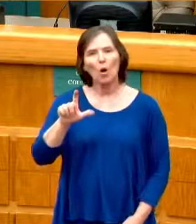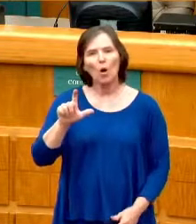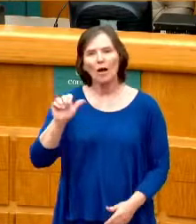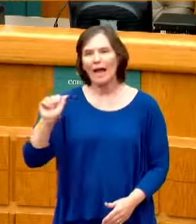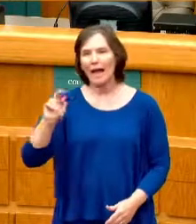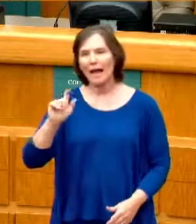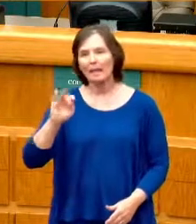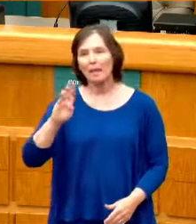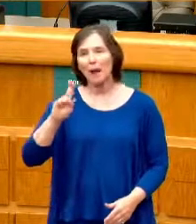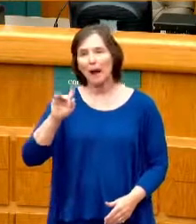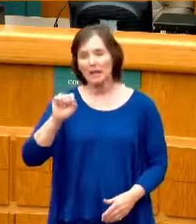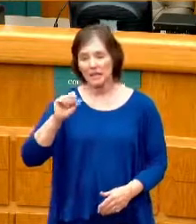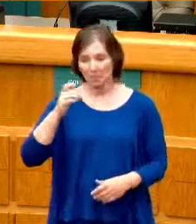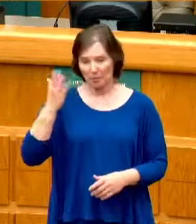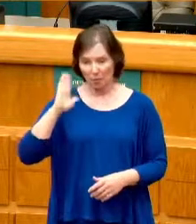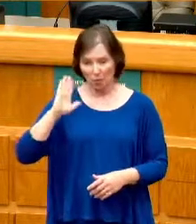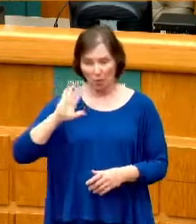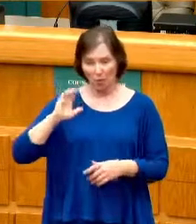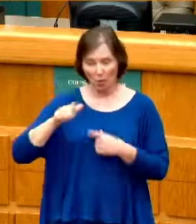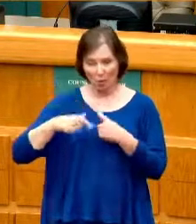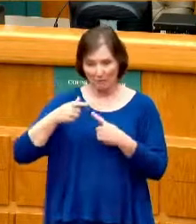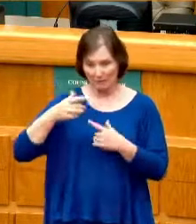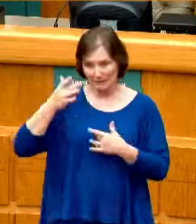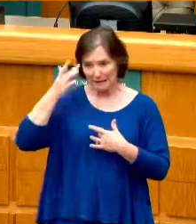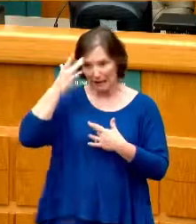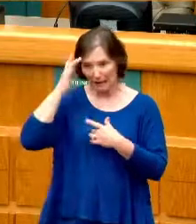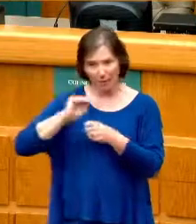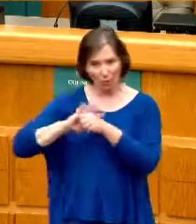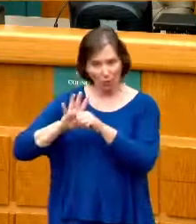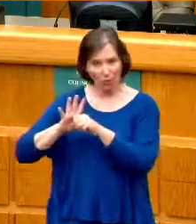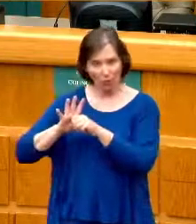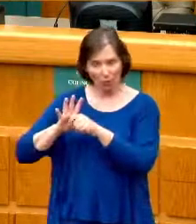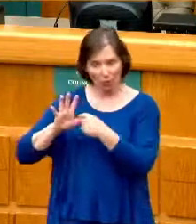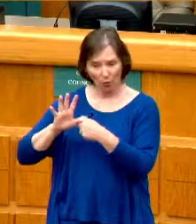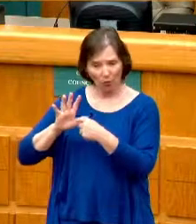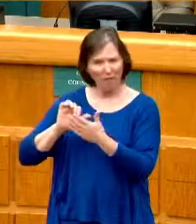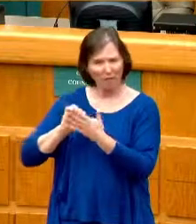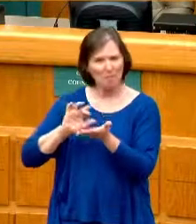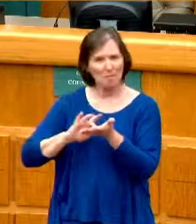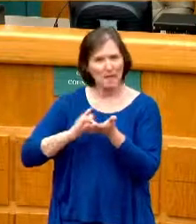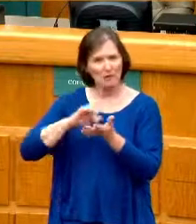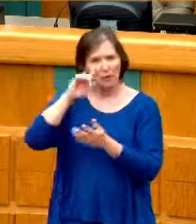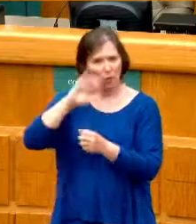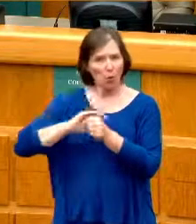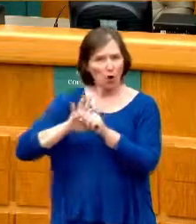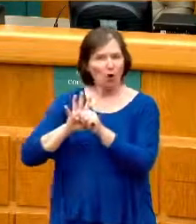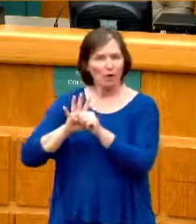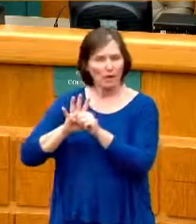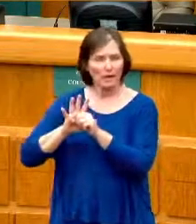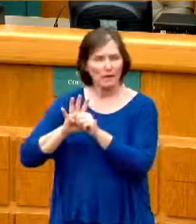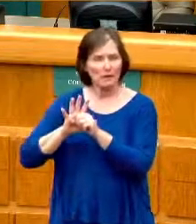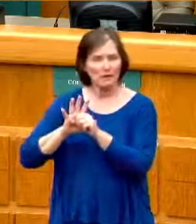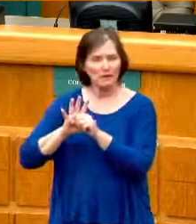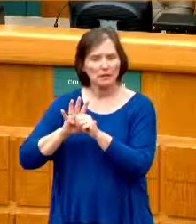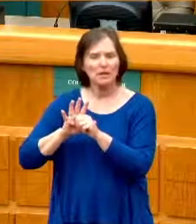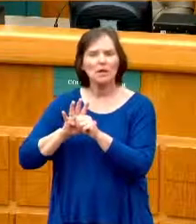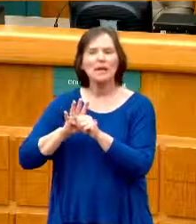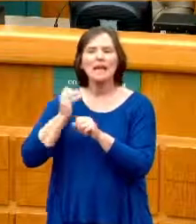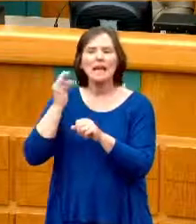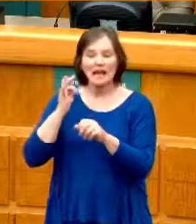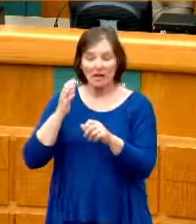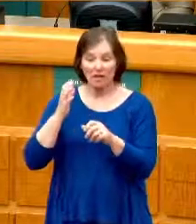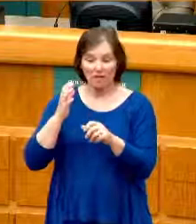least 90 days before you get vaccinated. Remember, monoclonal antibodies are really boosting your immune system, and